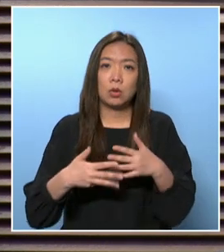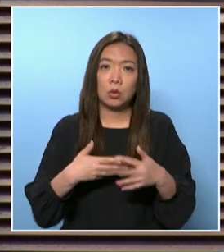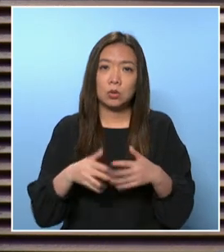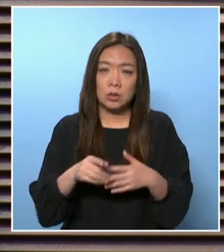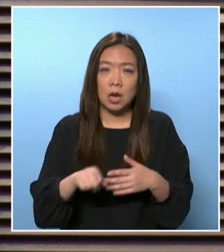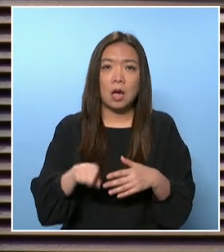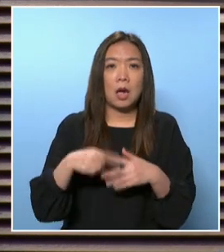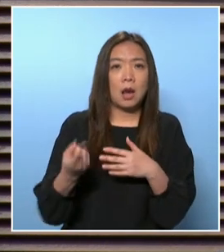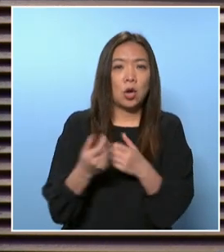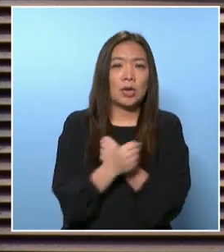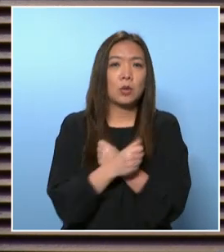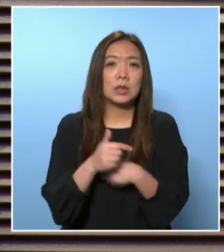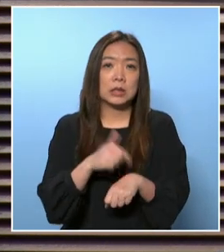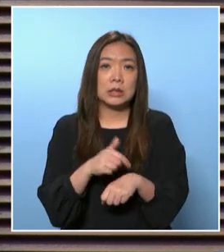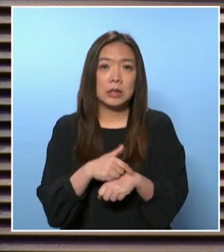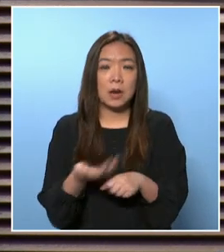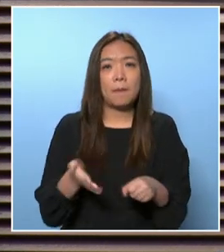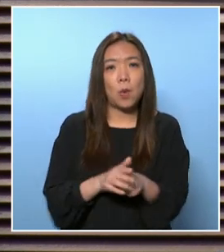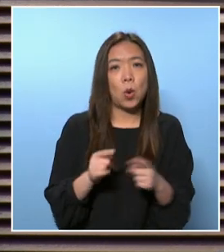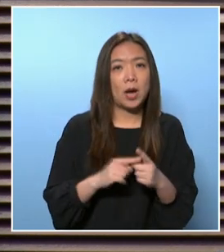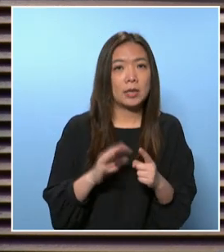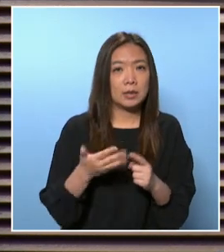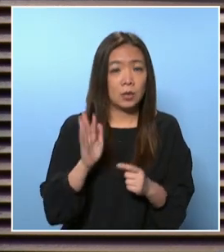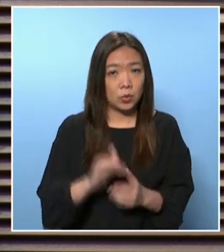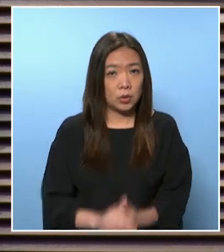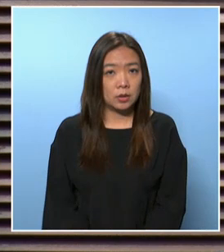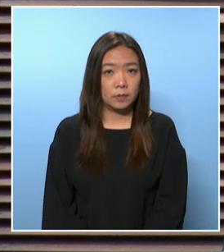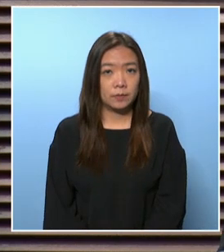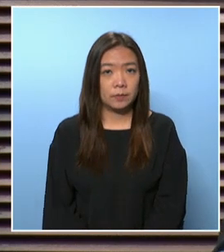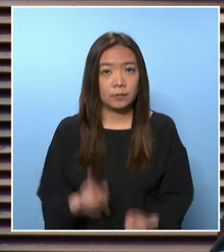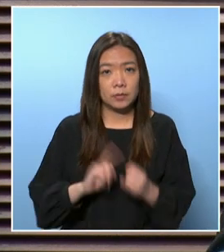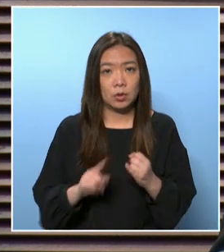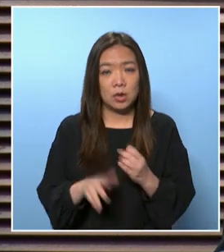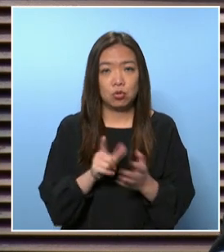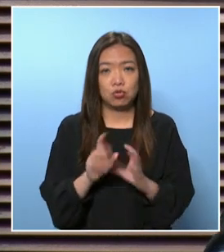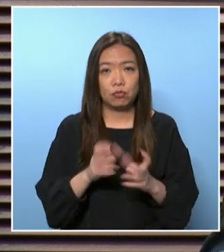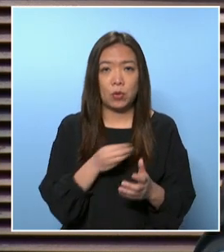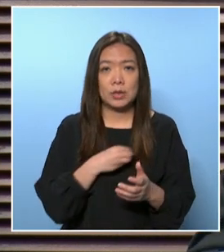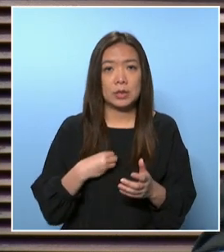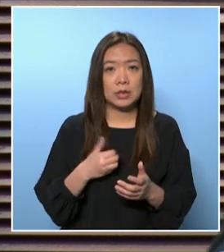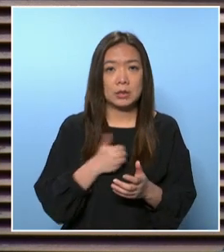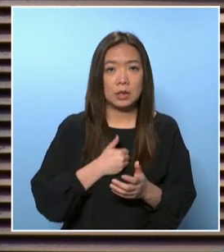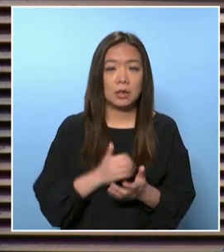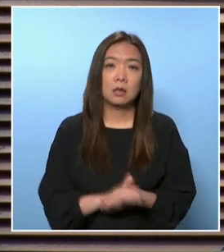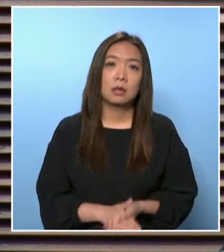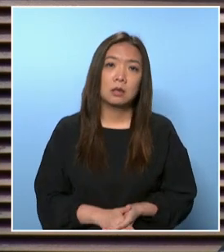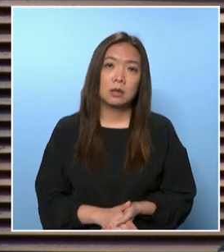program, and we can also replenish the doctors there.